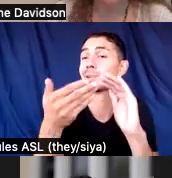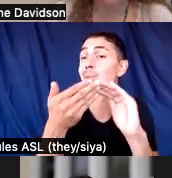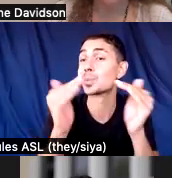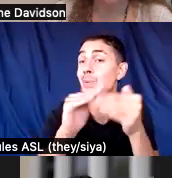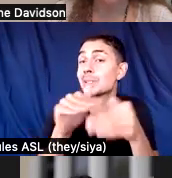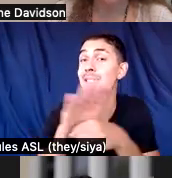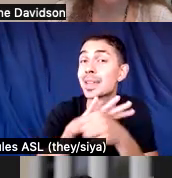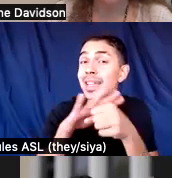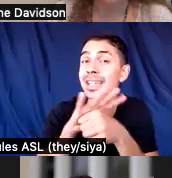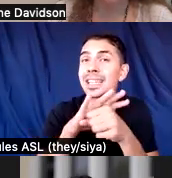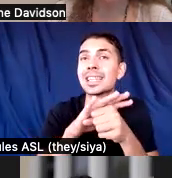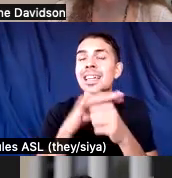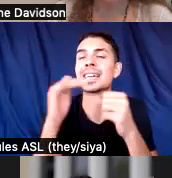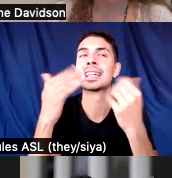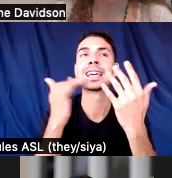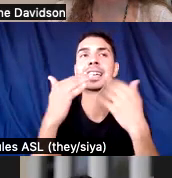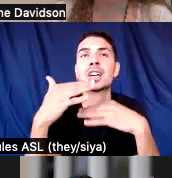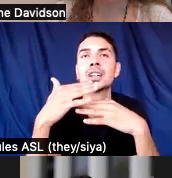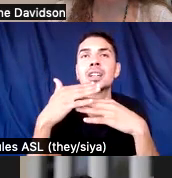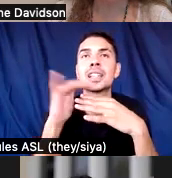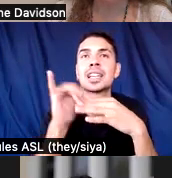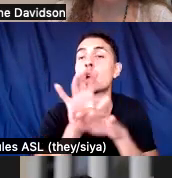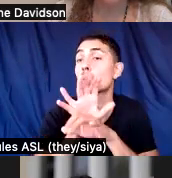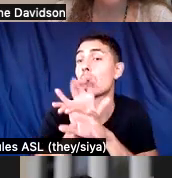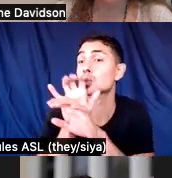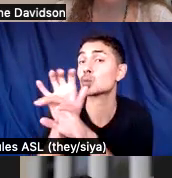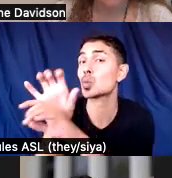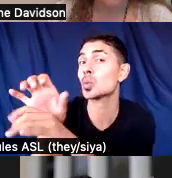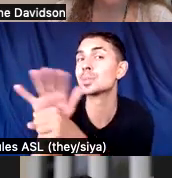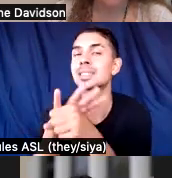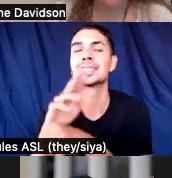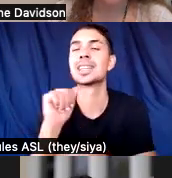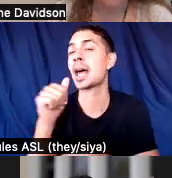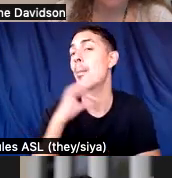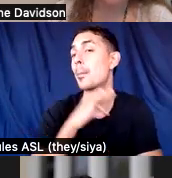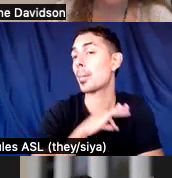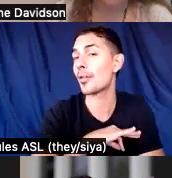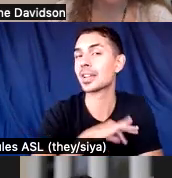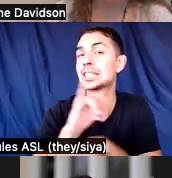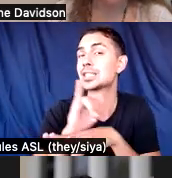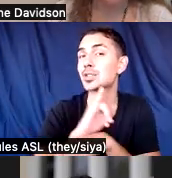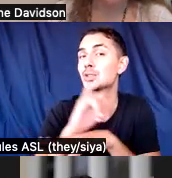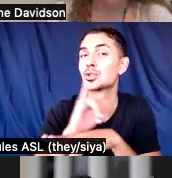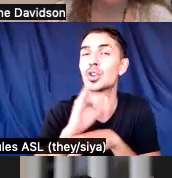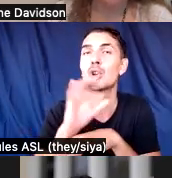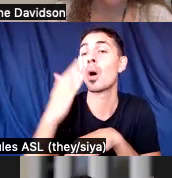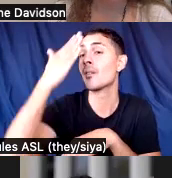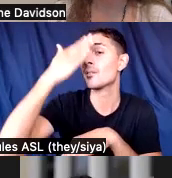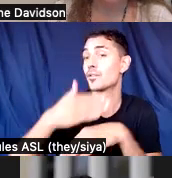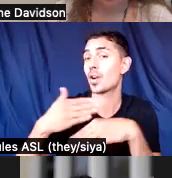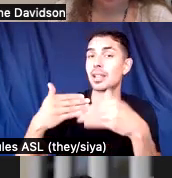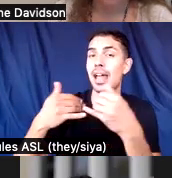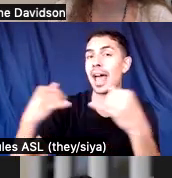usually grassroots community spaces, nonprofit, industrial complex, or frontline defense